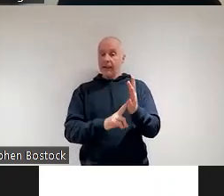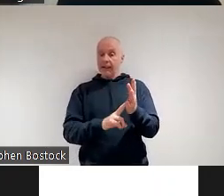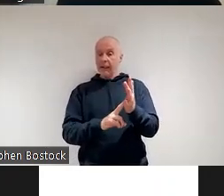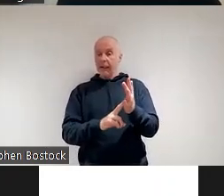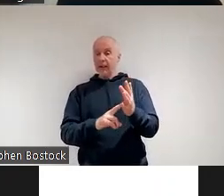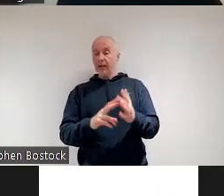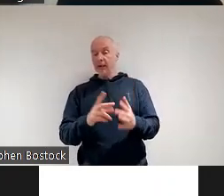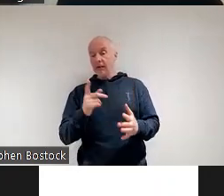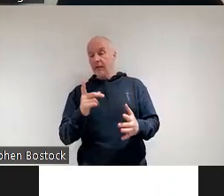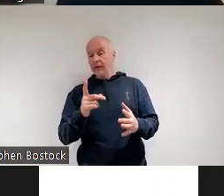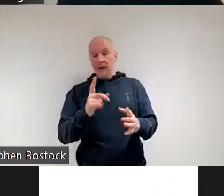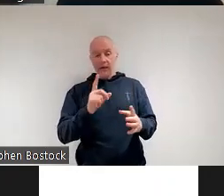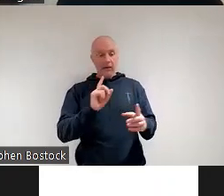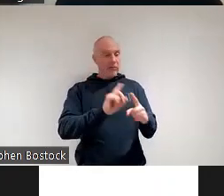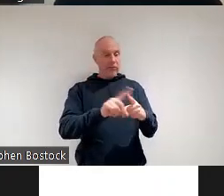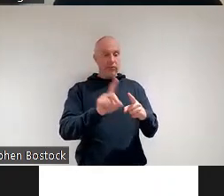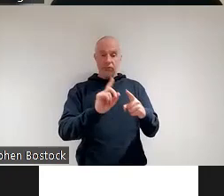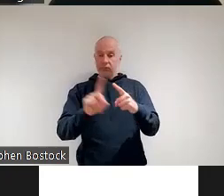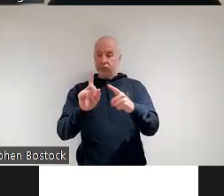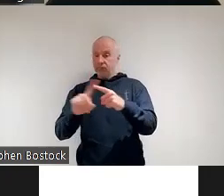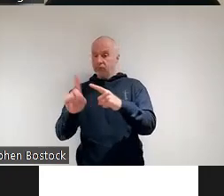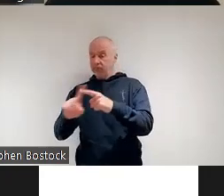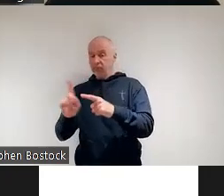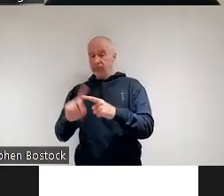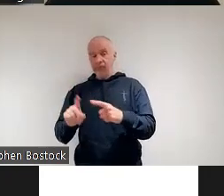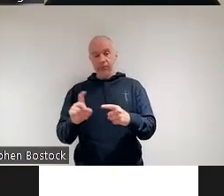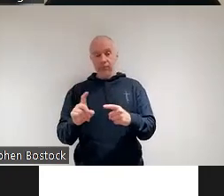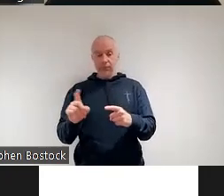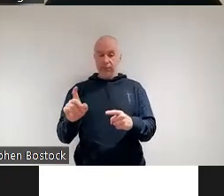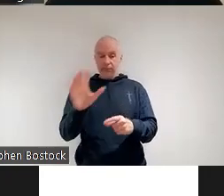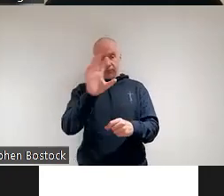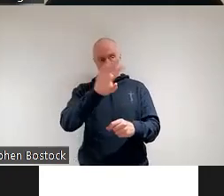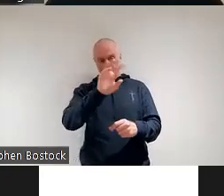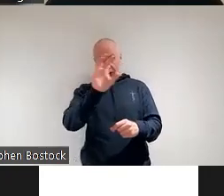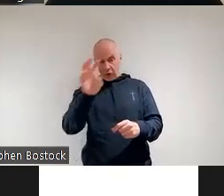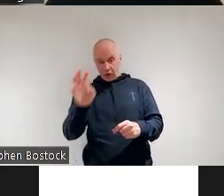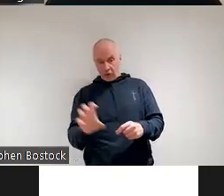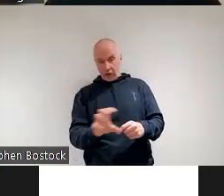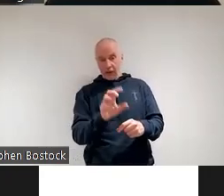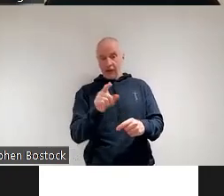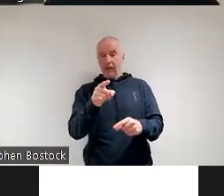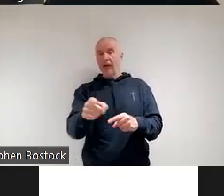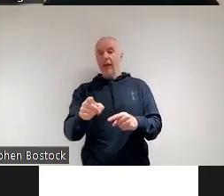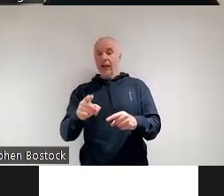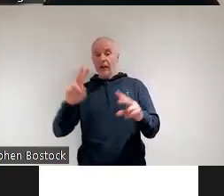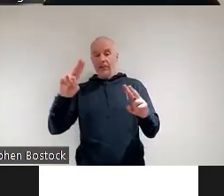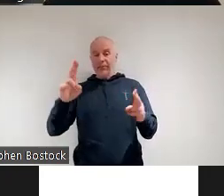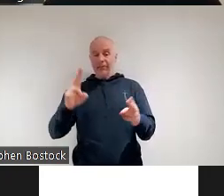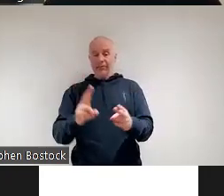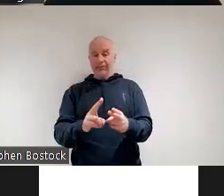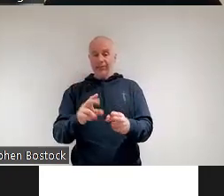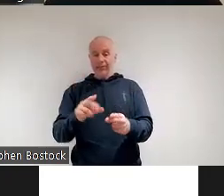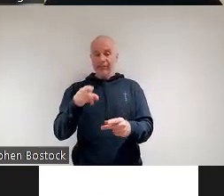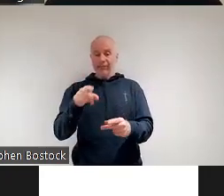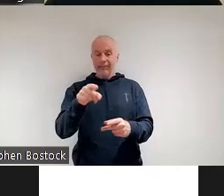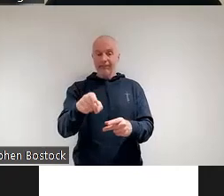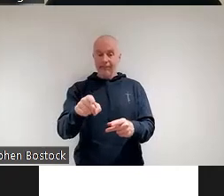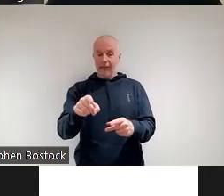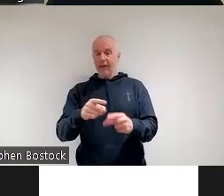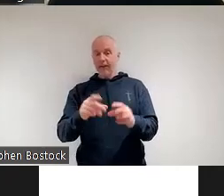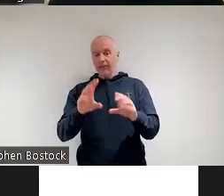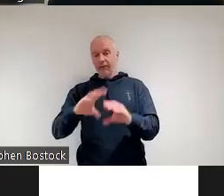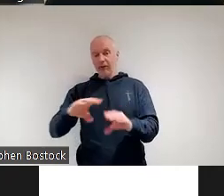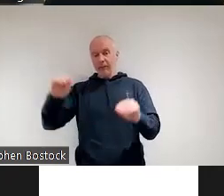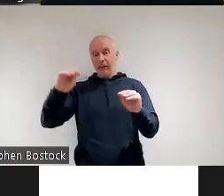loads of countries, they started to retire this socket. So you're going to see this CHAdeMO socket less and less in the future. China has a completely